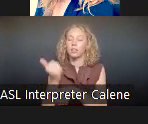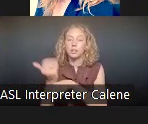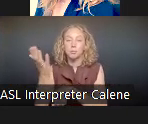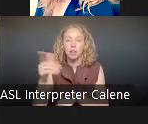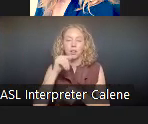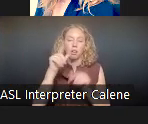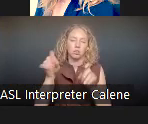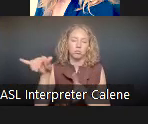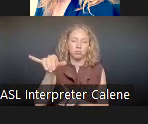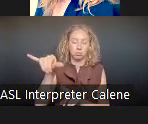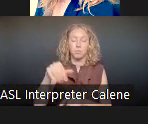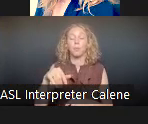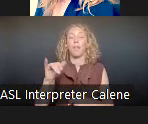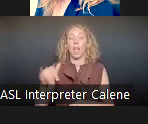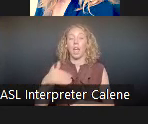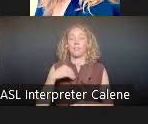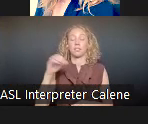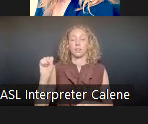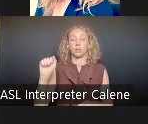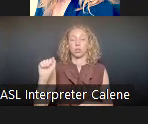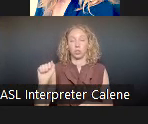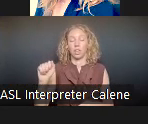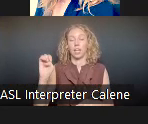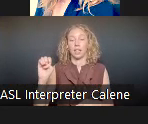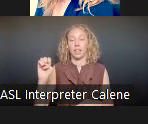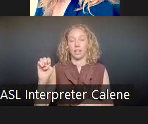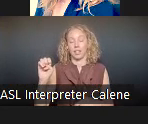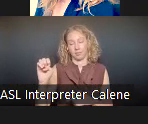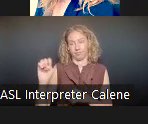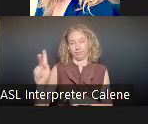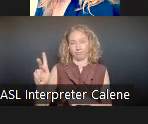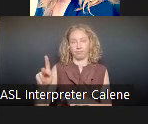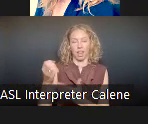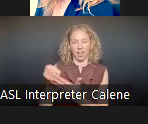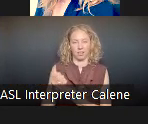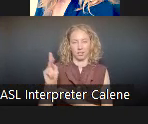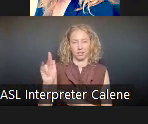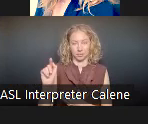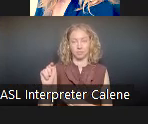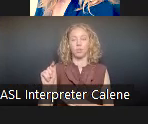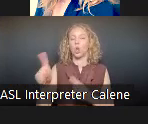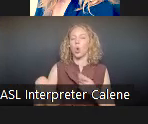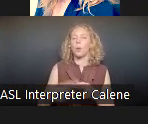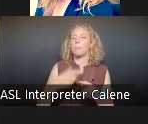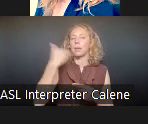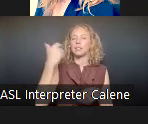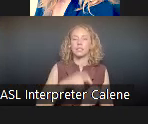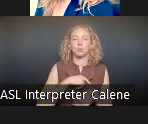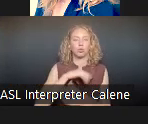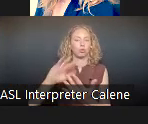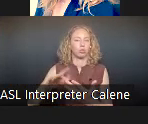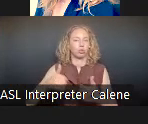unsubmitted sexual assault evidence kit. When do you think would be the best time to reach out to a survivor in that